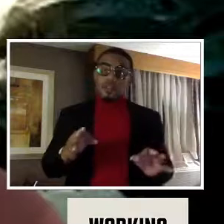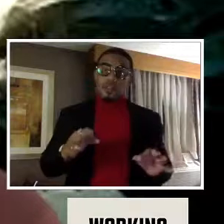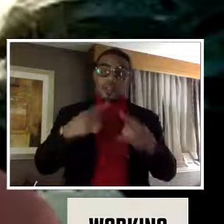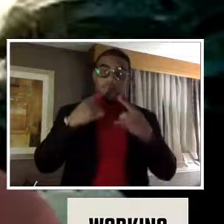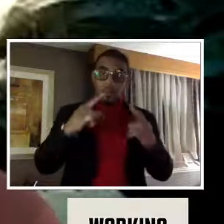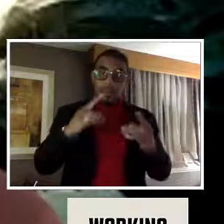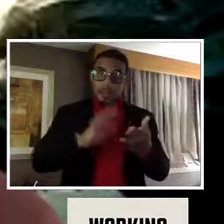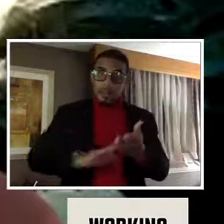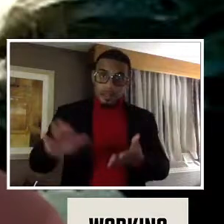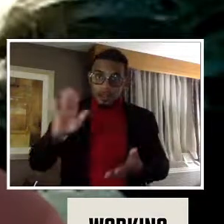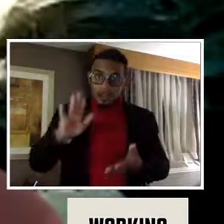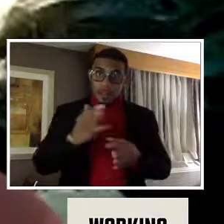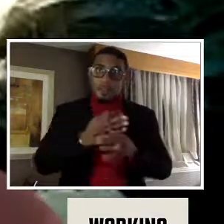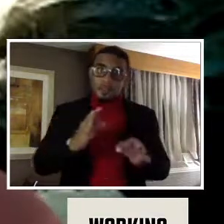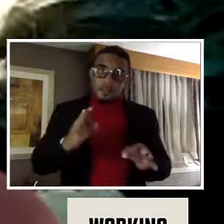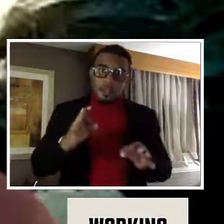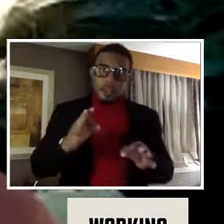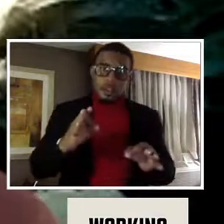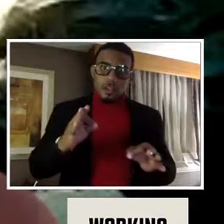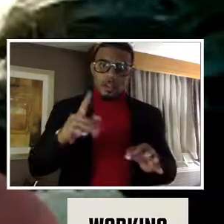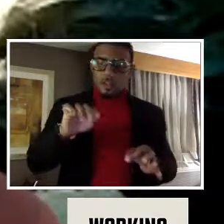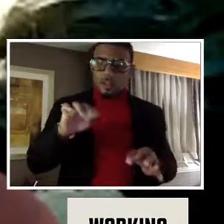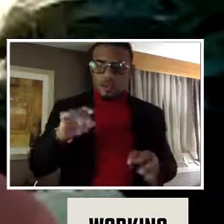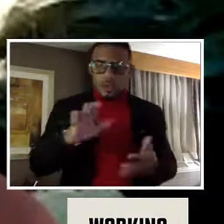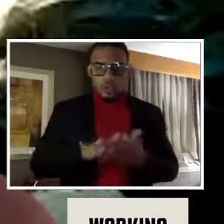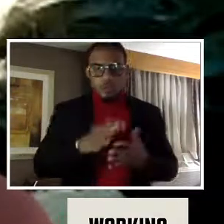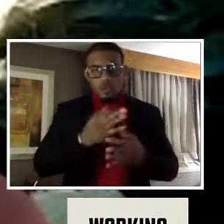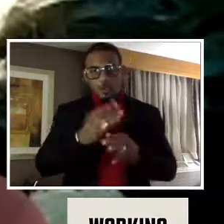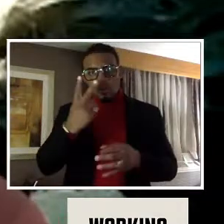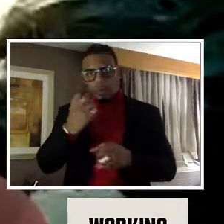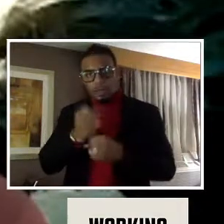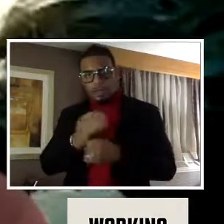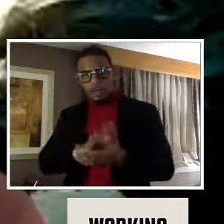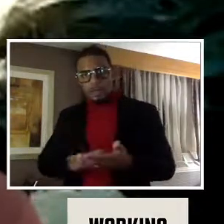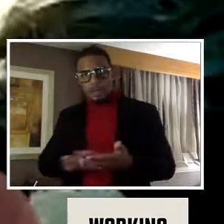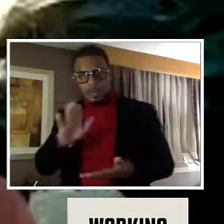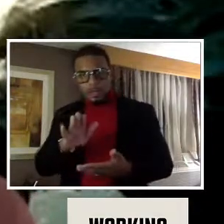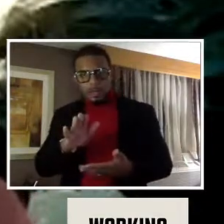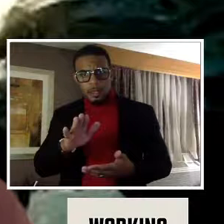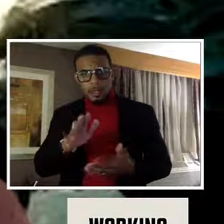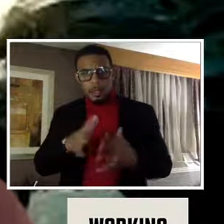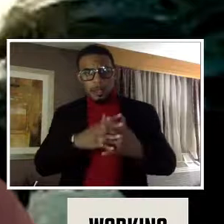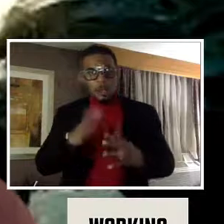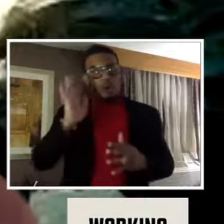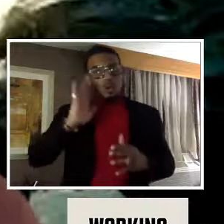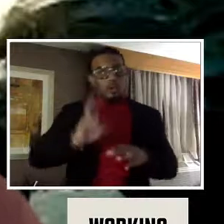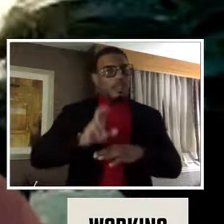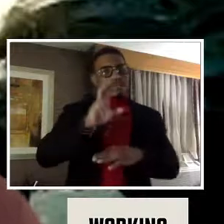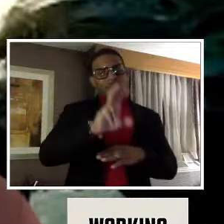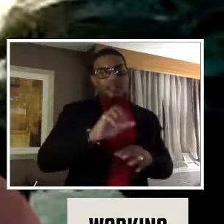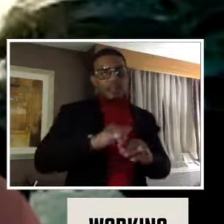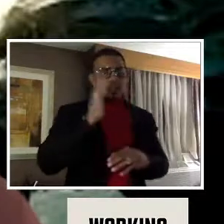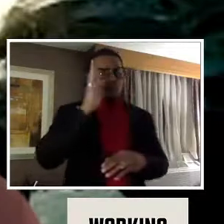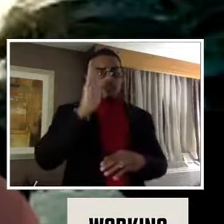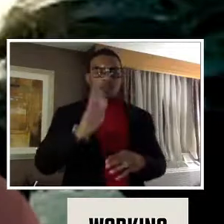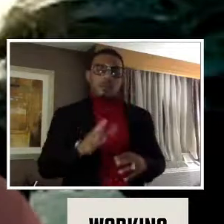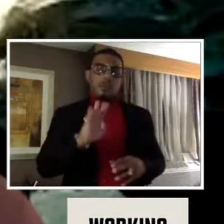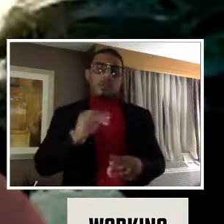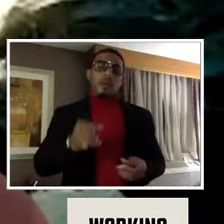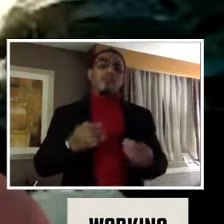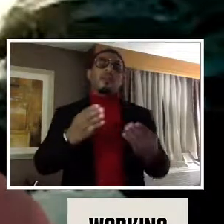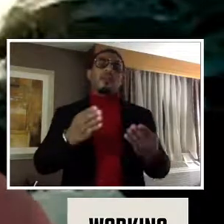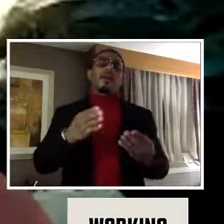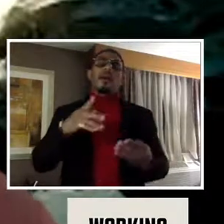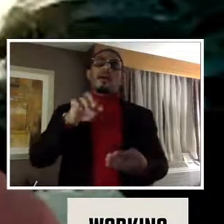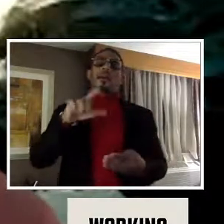public college, free trade schools, and free two-year colleges. America used to invest in its future by